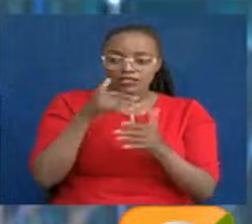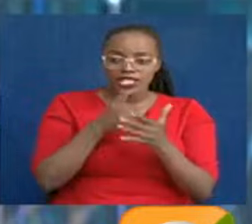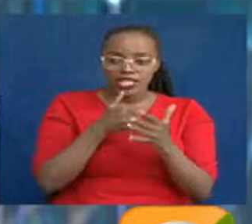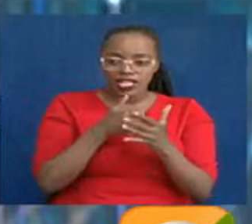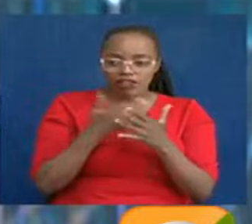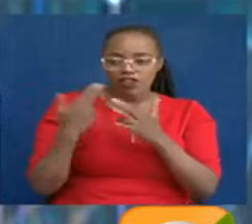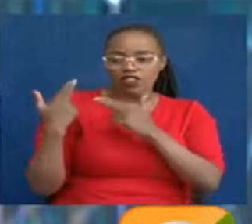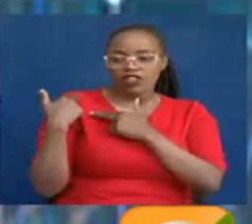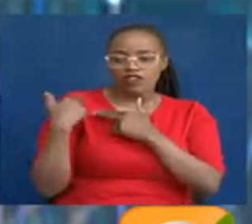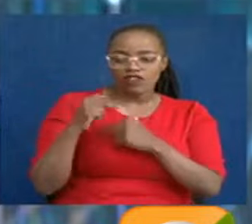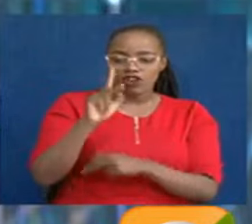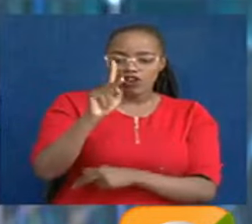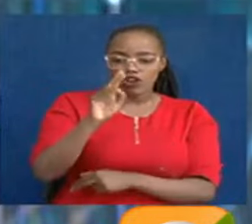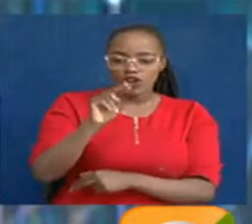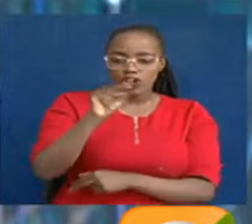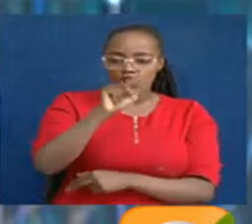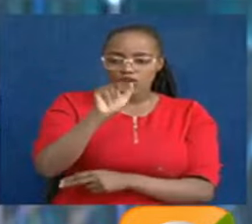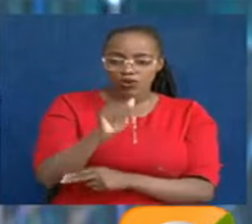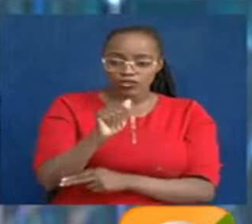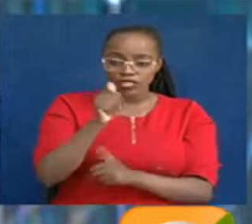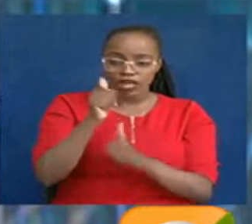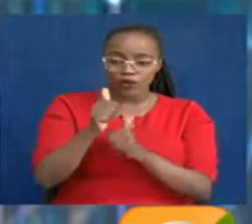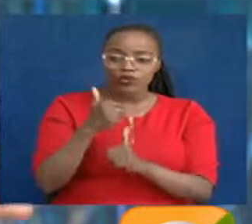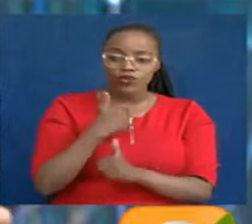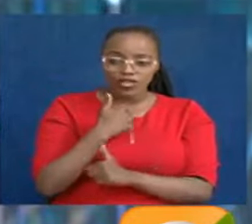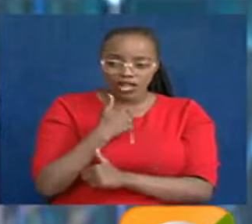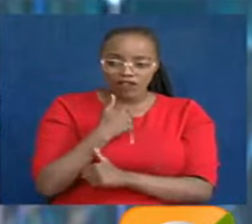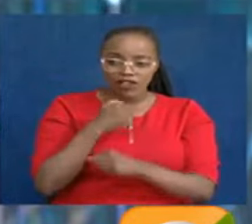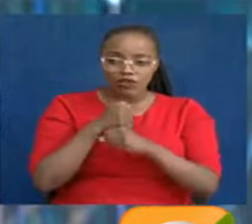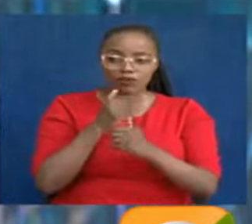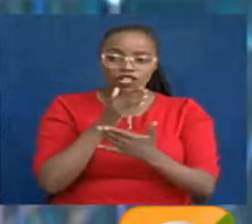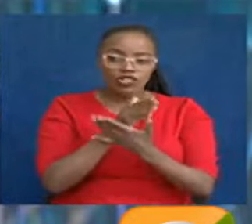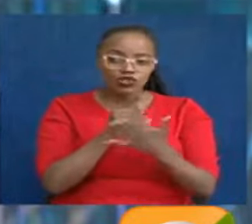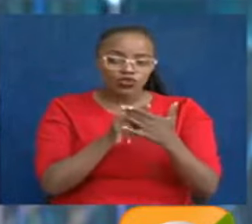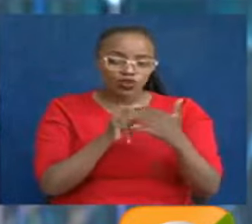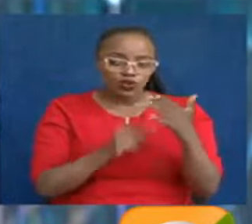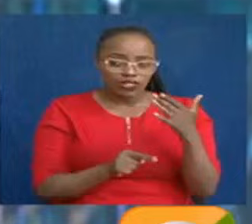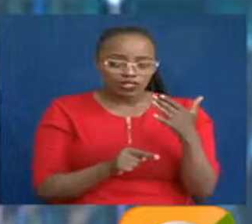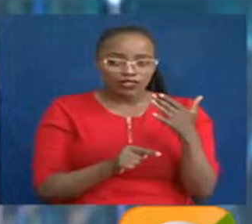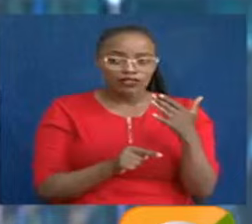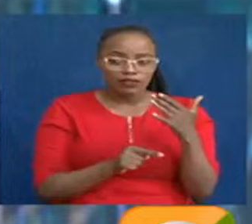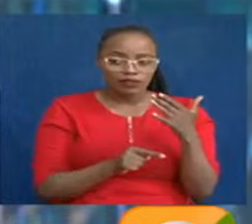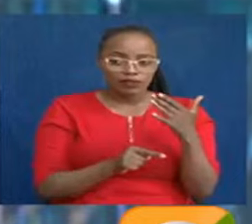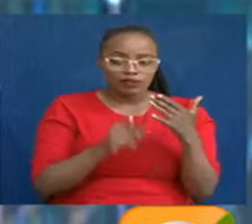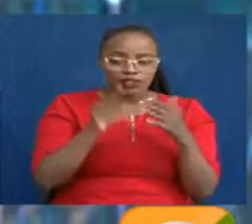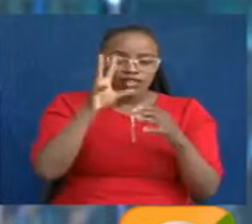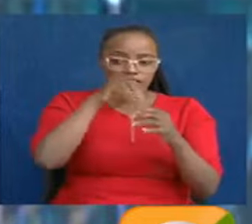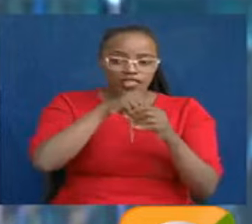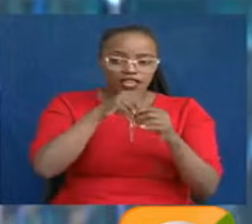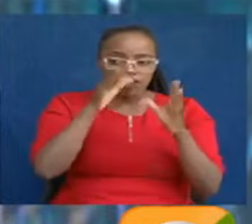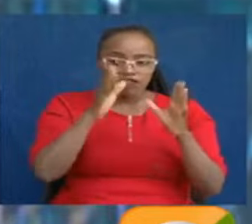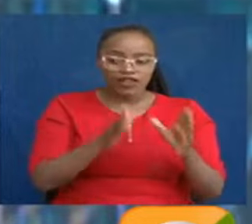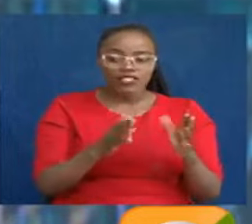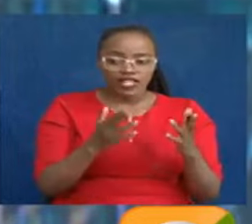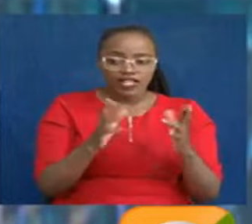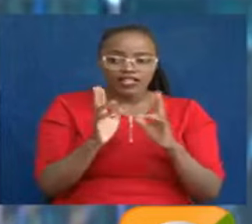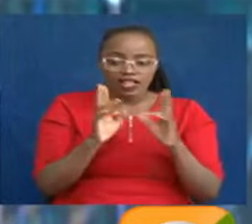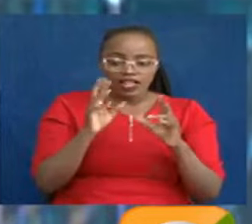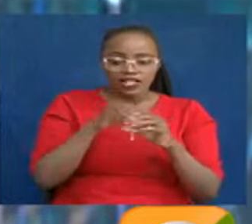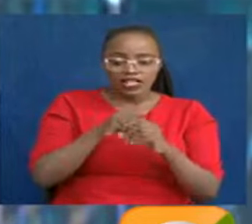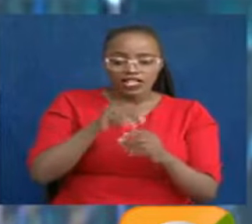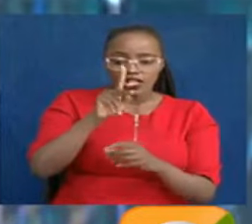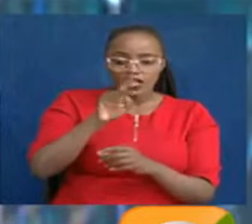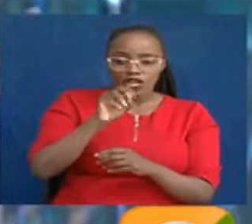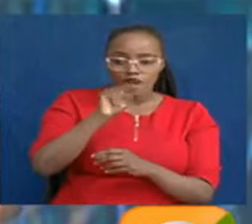mandate of Konza Technopolis Development Authority, is to ensure that the investors are settled in Konza